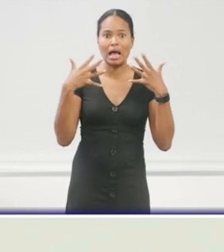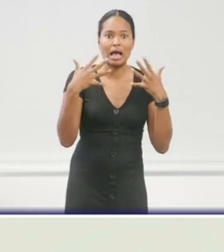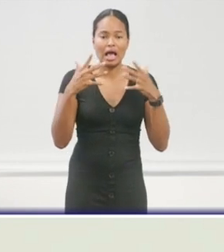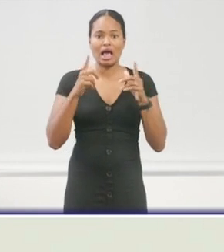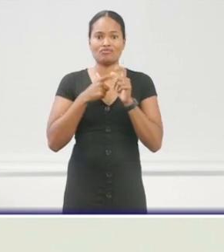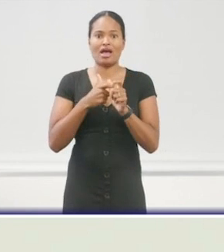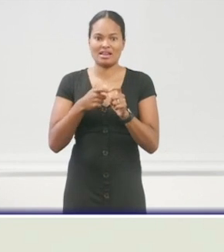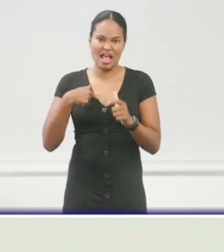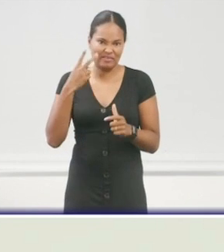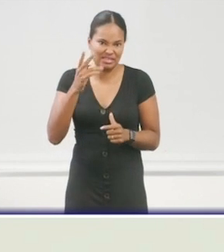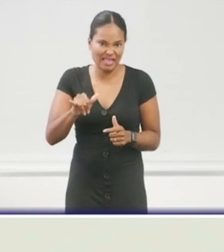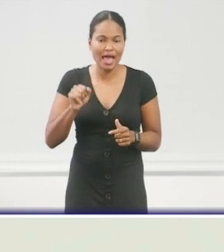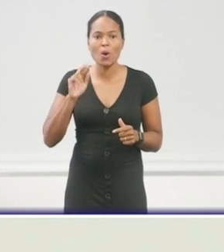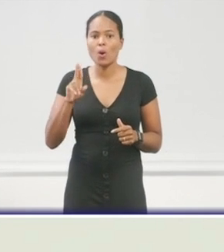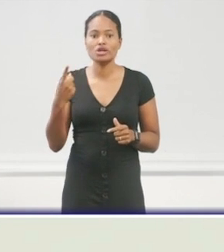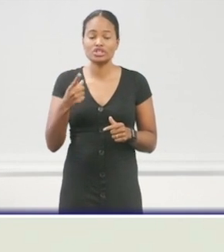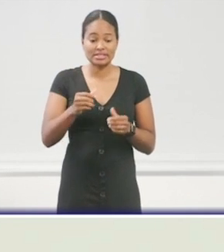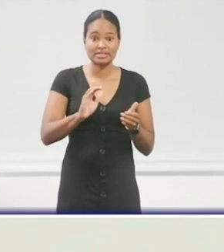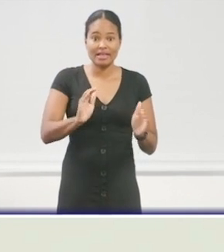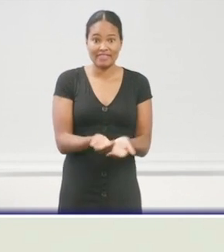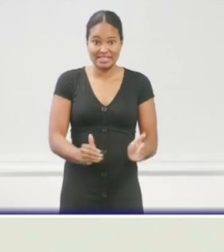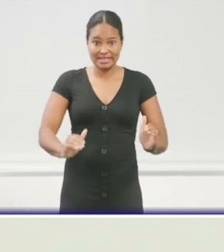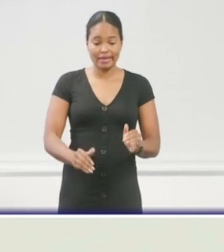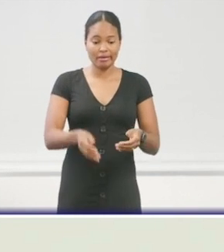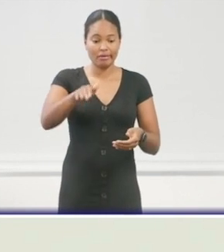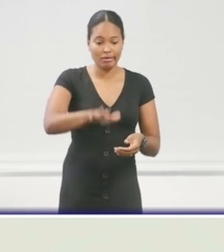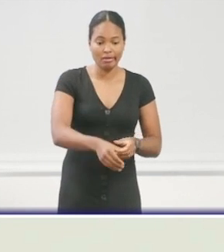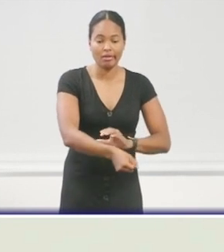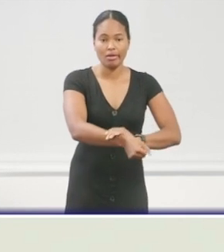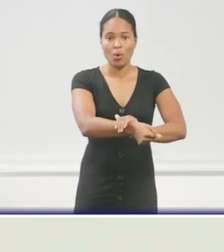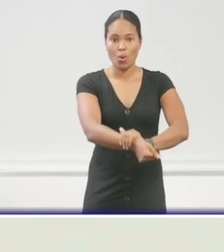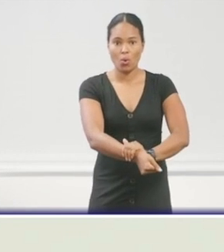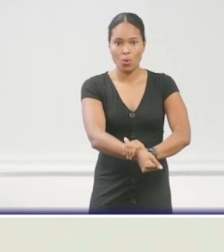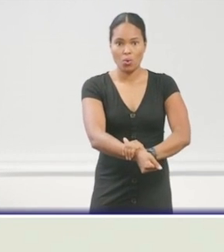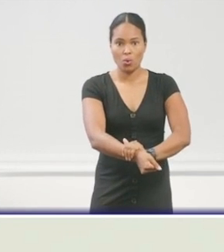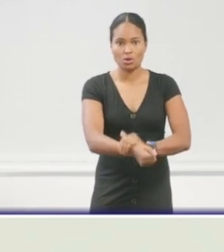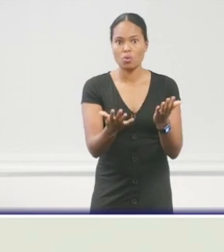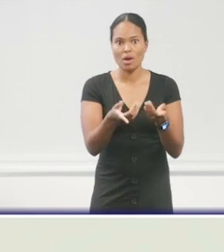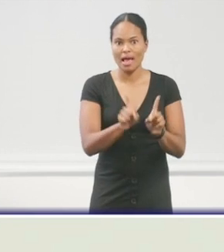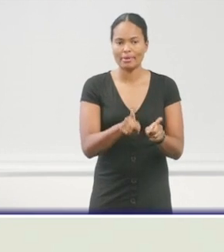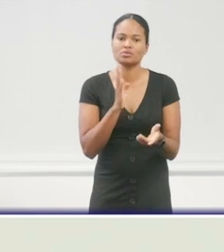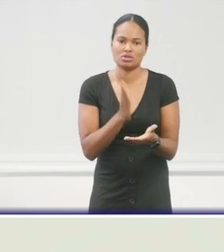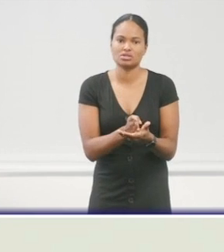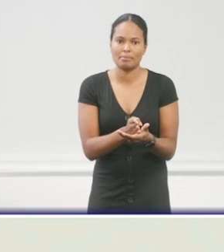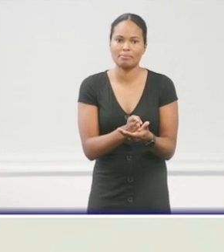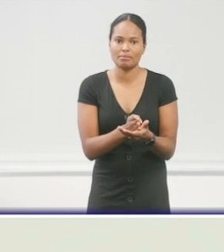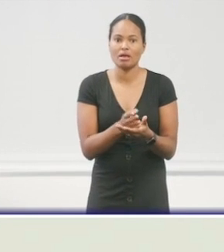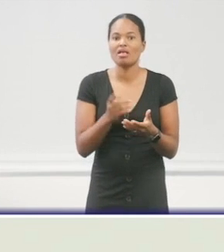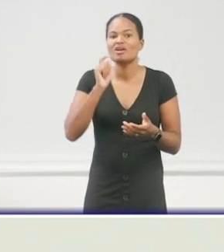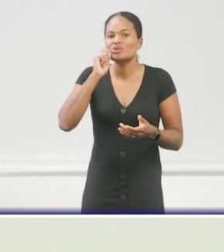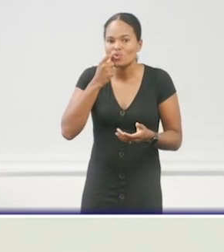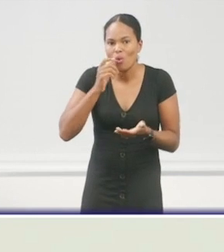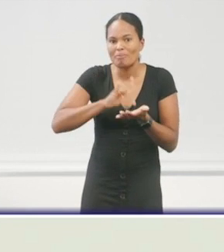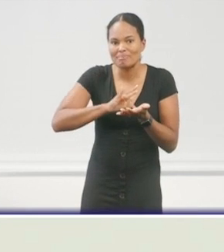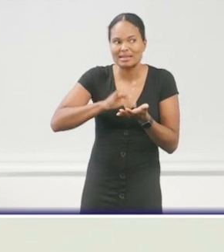I've seen, or you're just going to walk over to the sink and you're going to hold pressure. And what happens? It stops. Now, there's a lot of cool medicines out